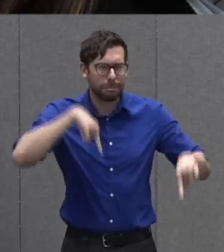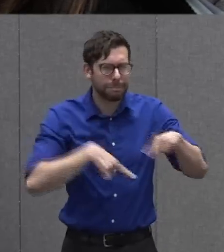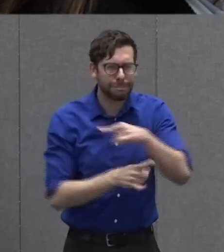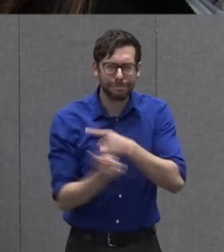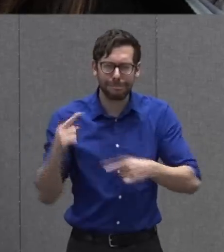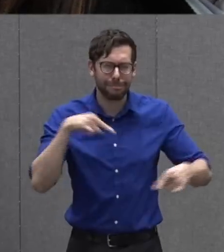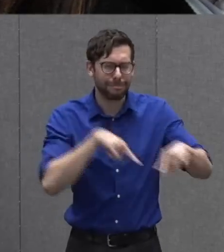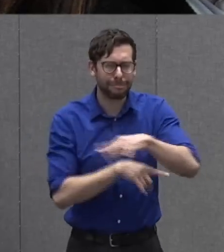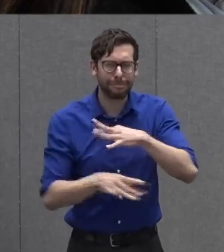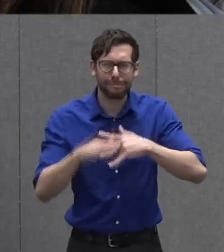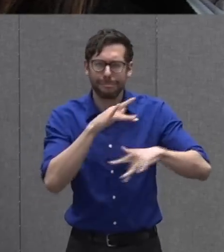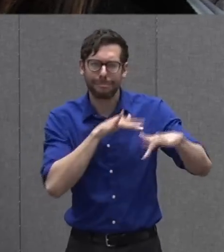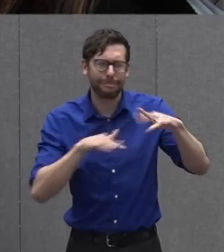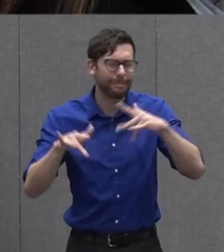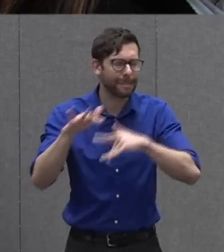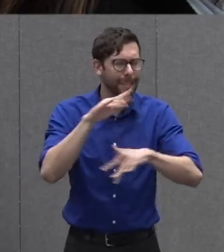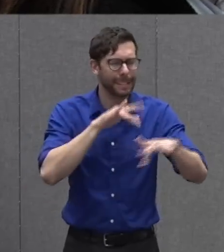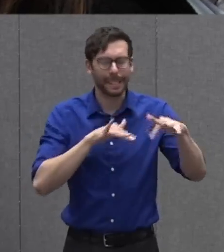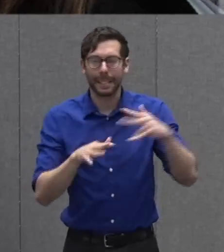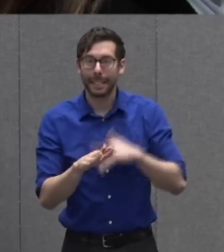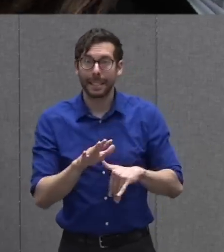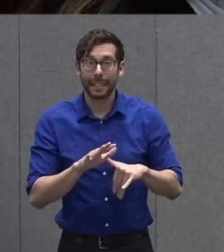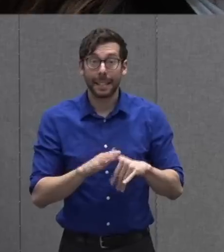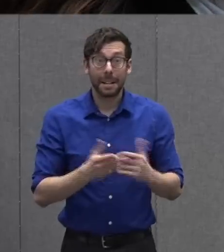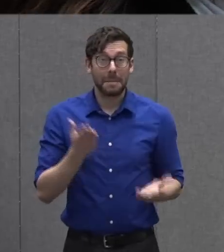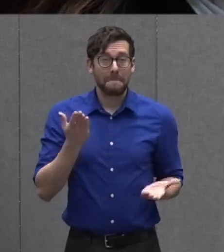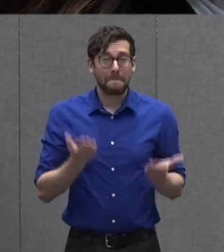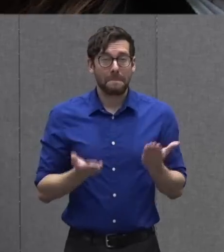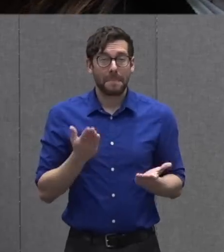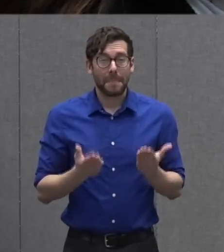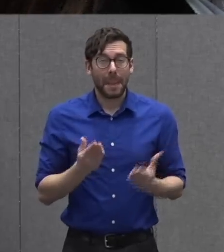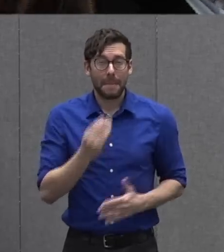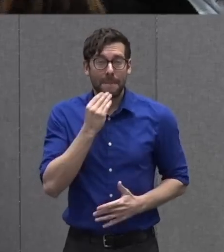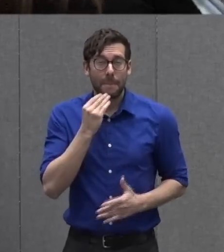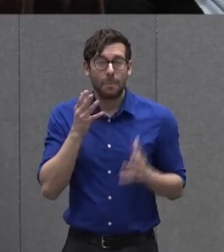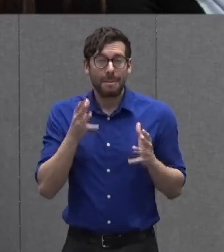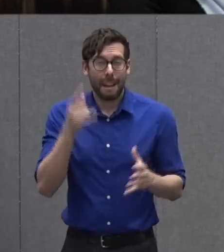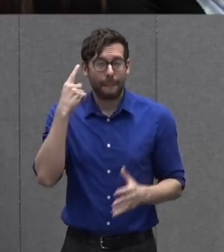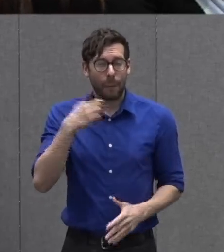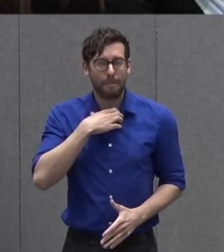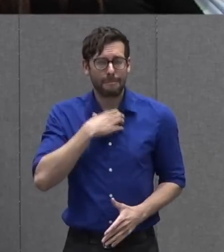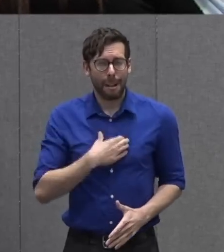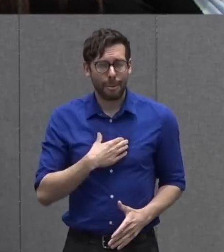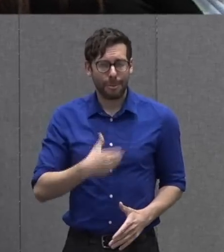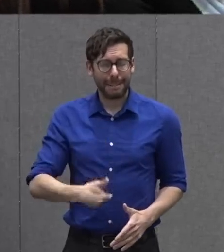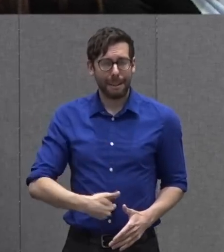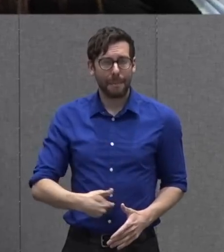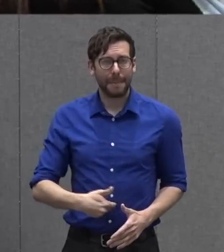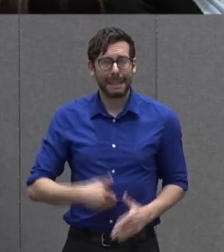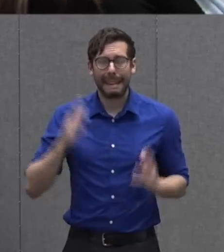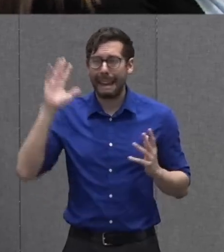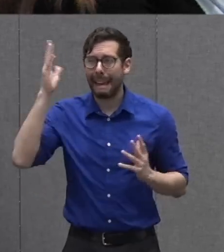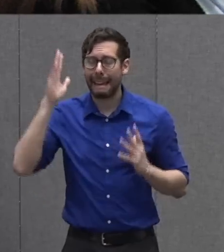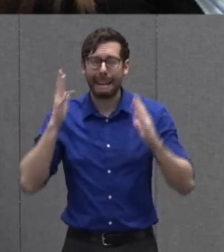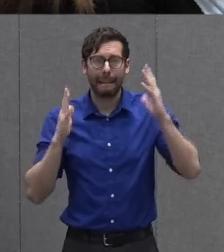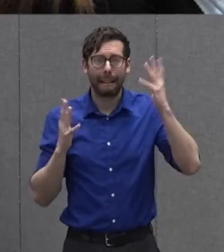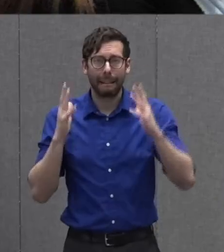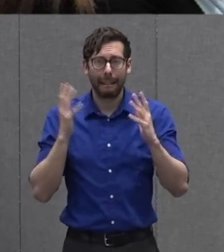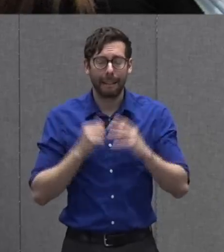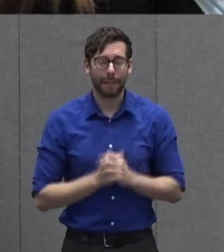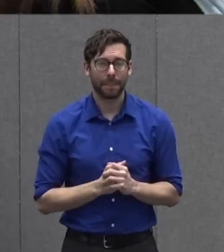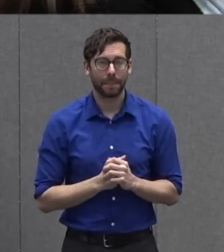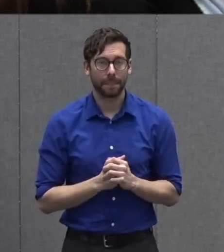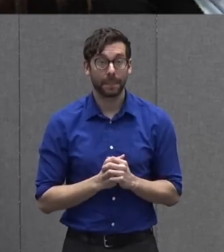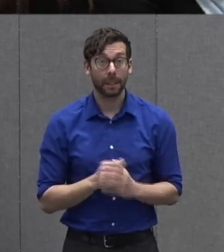yummy for a grumbling tummy, a hey and a hidey-ho. So do you think if you move in shorter